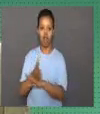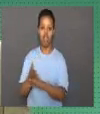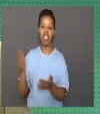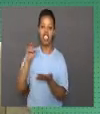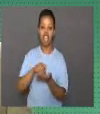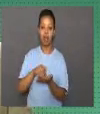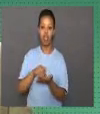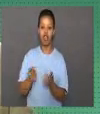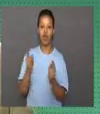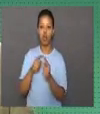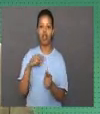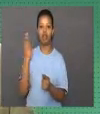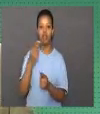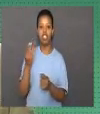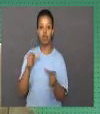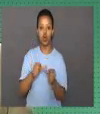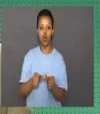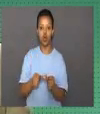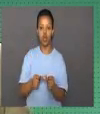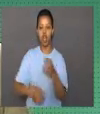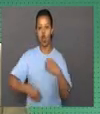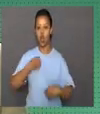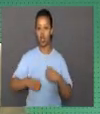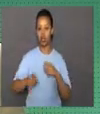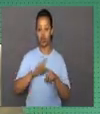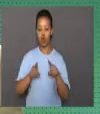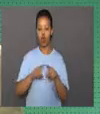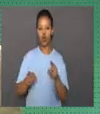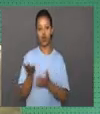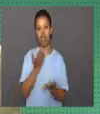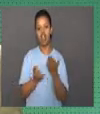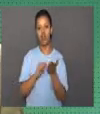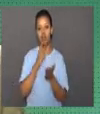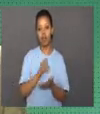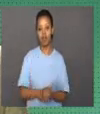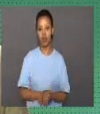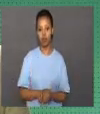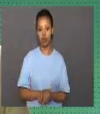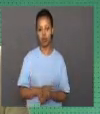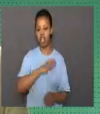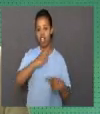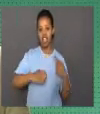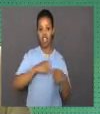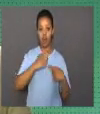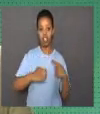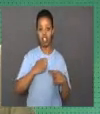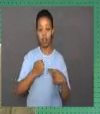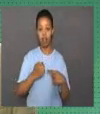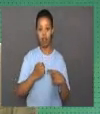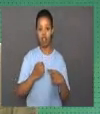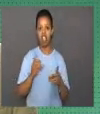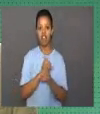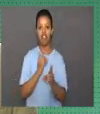reused by other organisms for various purposes. Ecosystems may